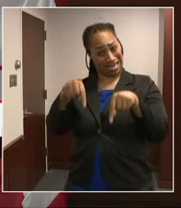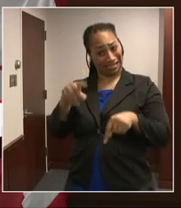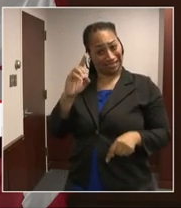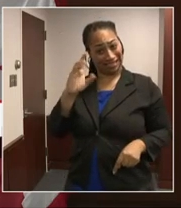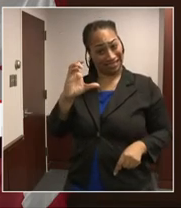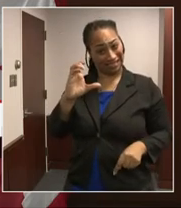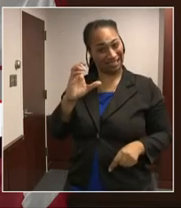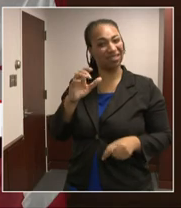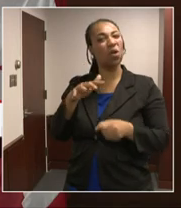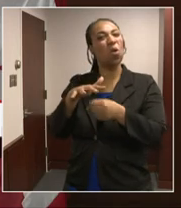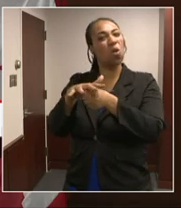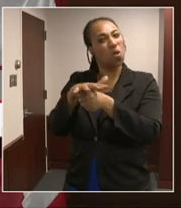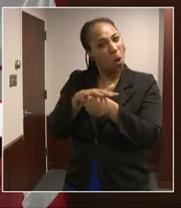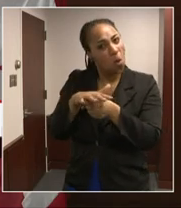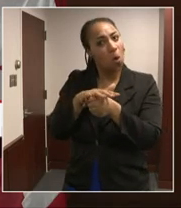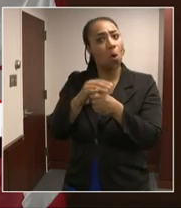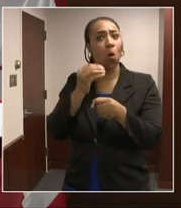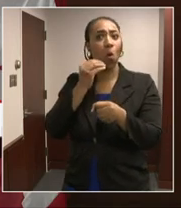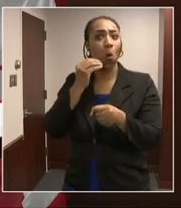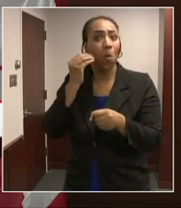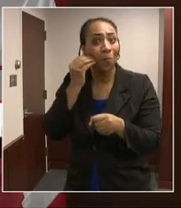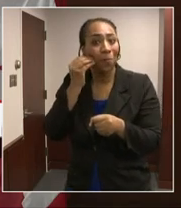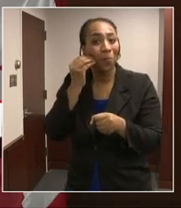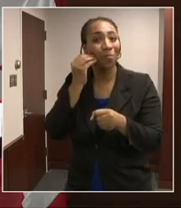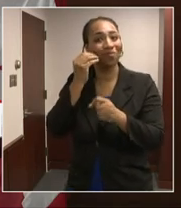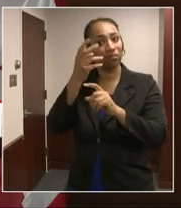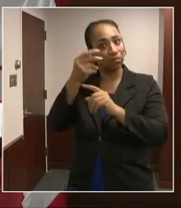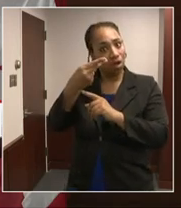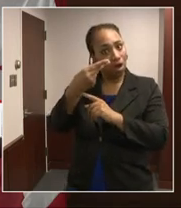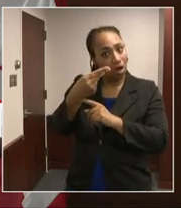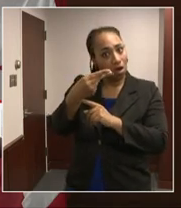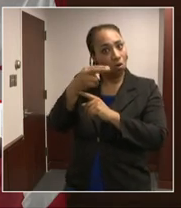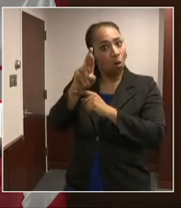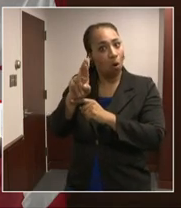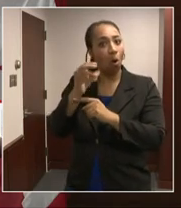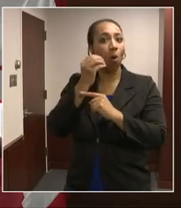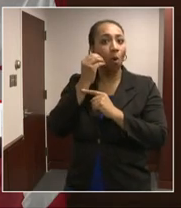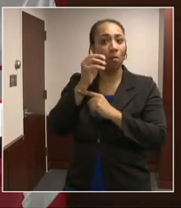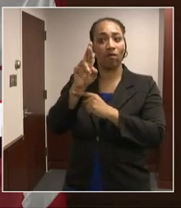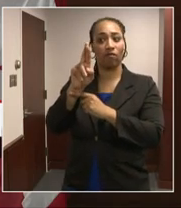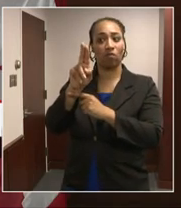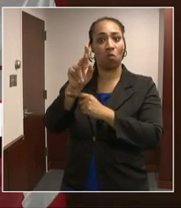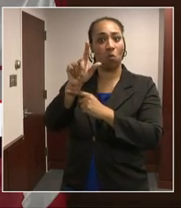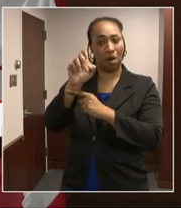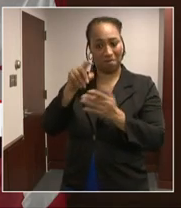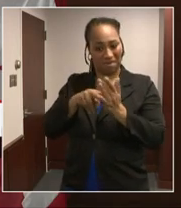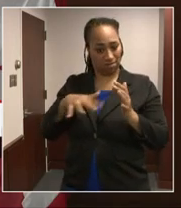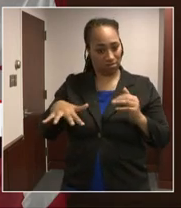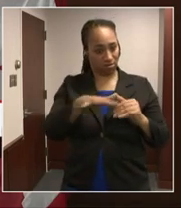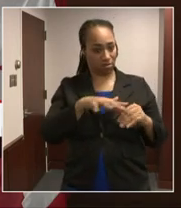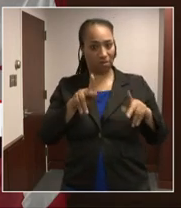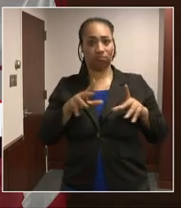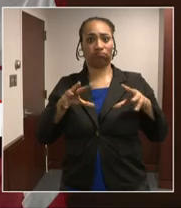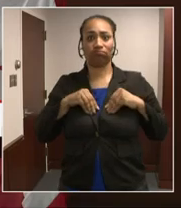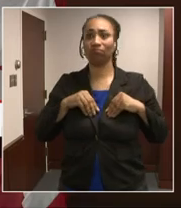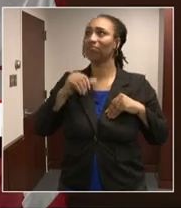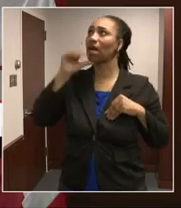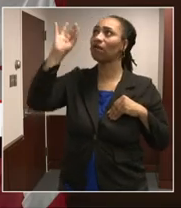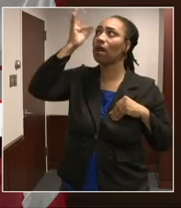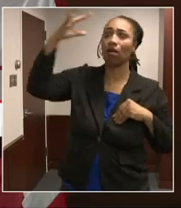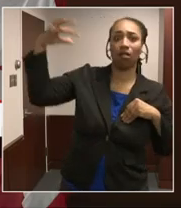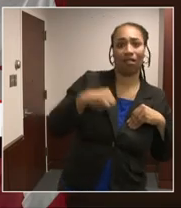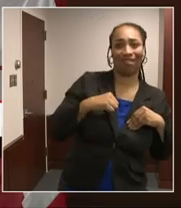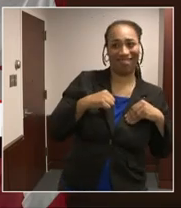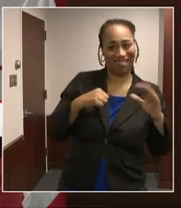have home rule. And so we are city, county, and state all at once. We have all of those functions.